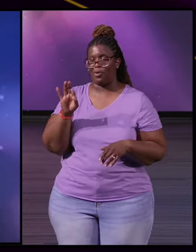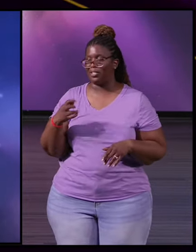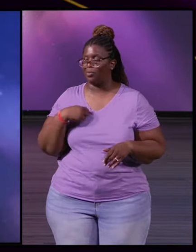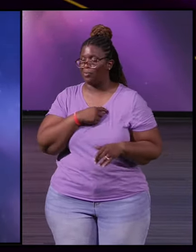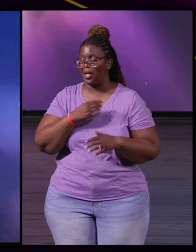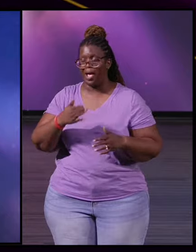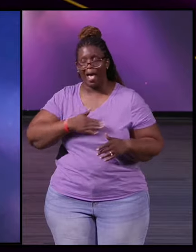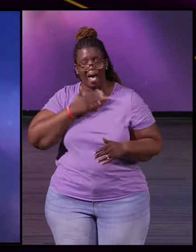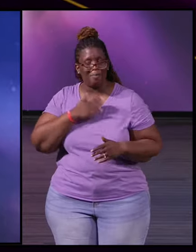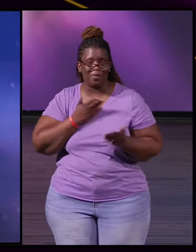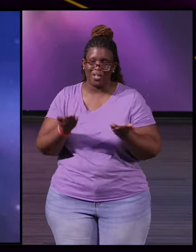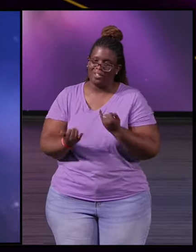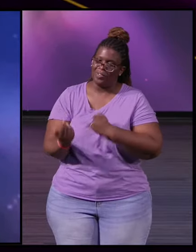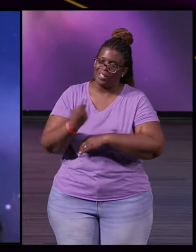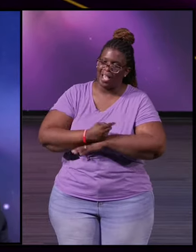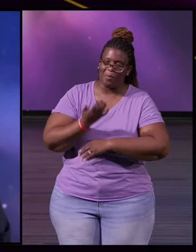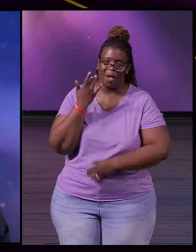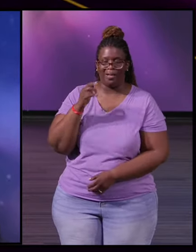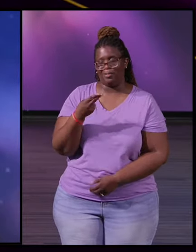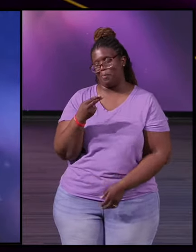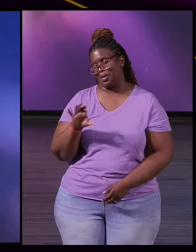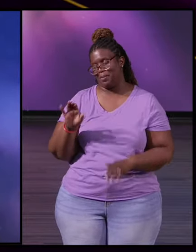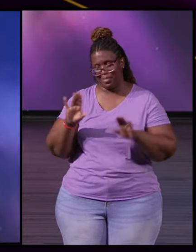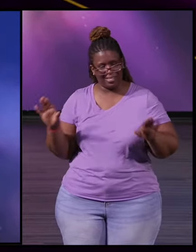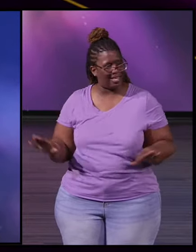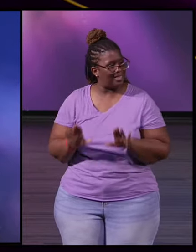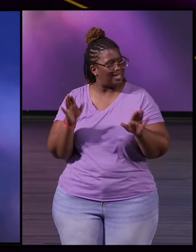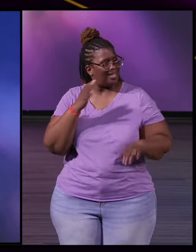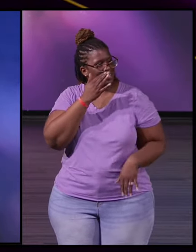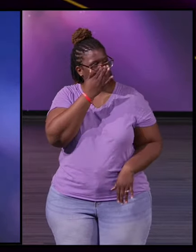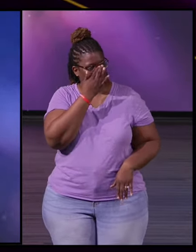are so glad that we're here because it is homecoming Sunday.